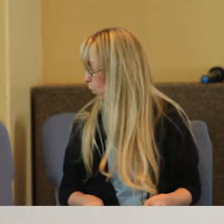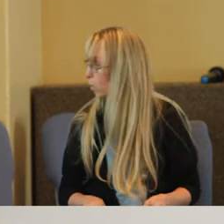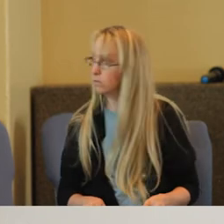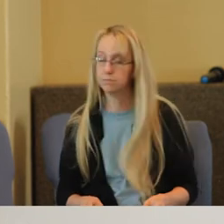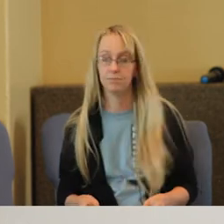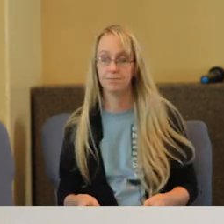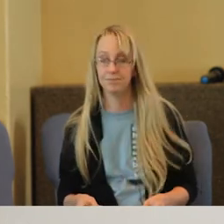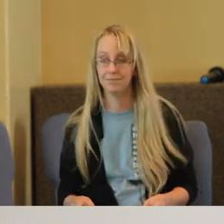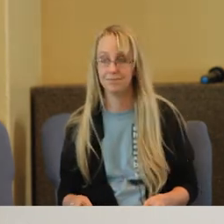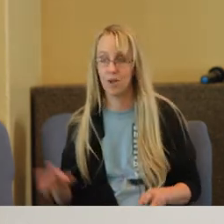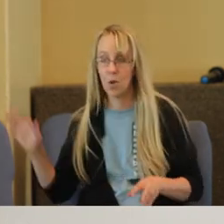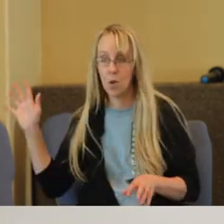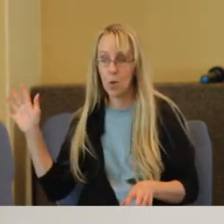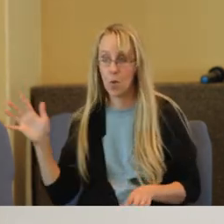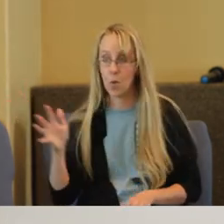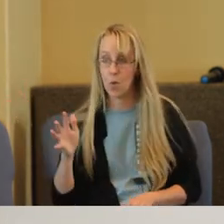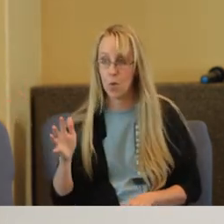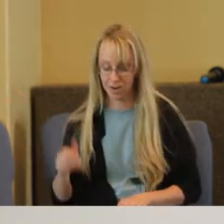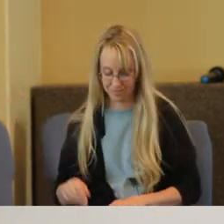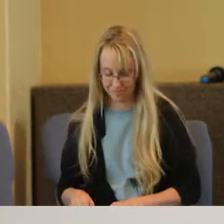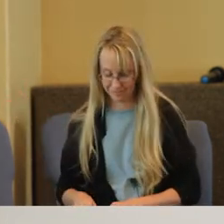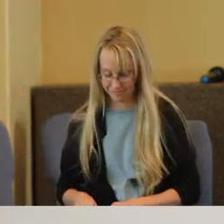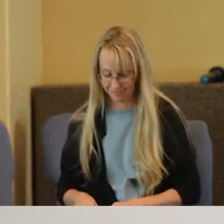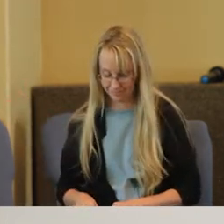Has Jesus ever surprised you?